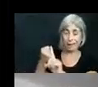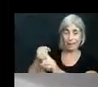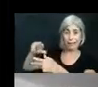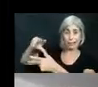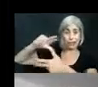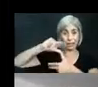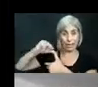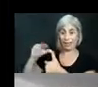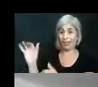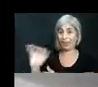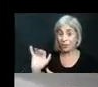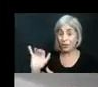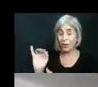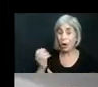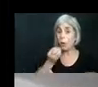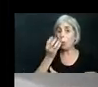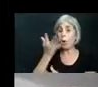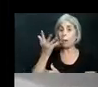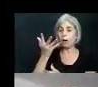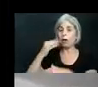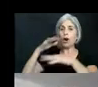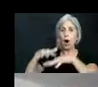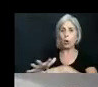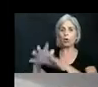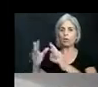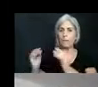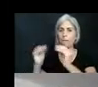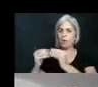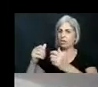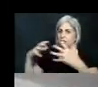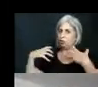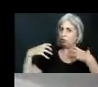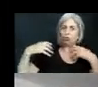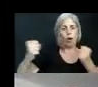lot. So warmer oceans can lead to more intense hurricanes. So they are stronger.